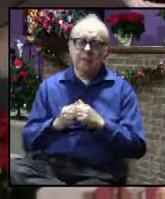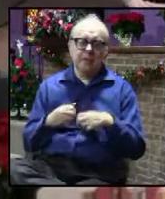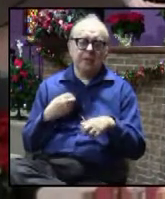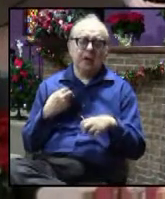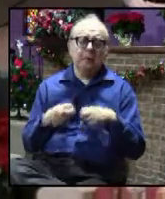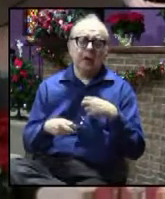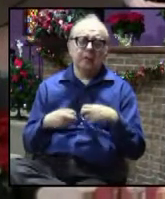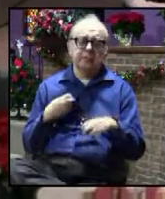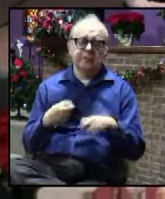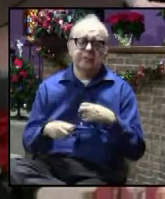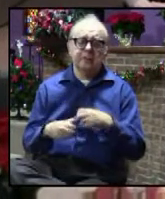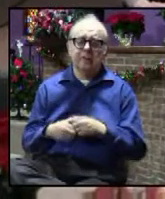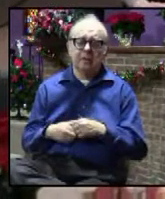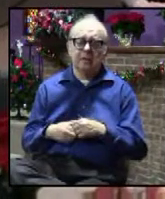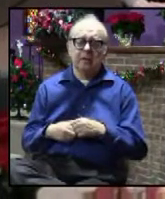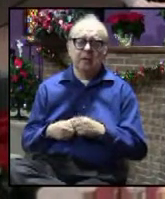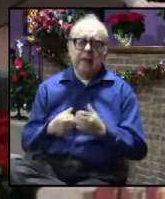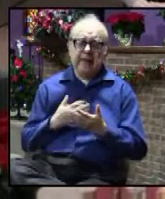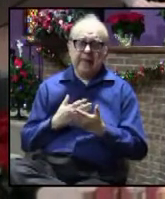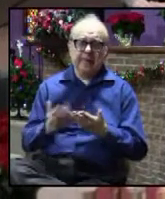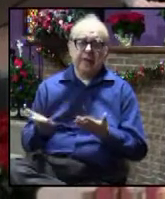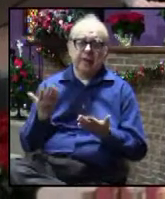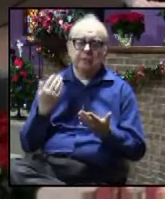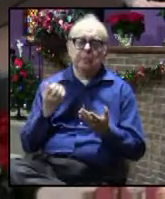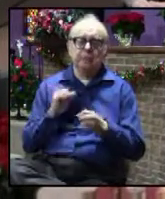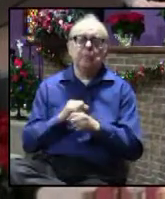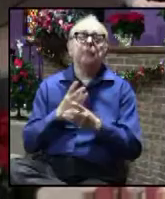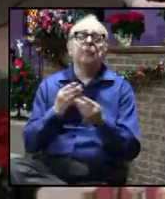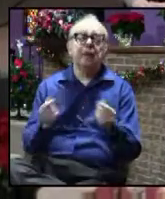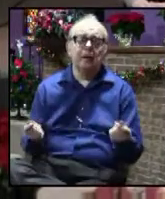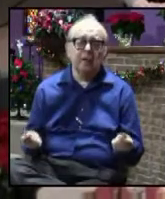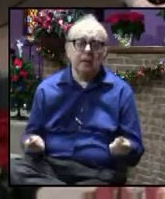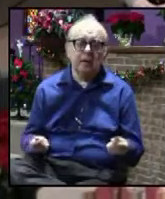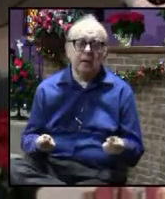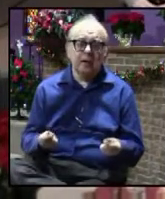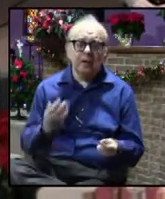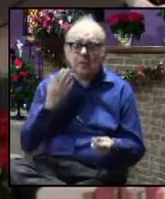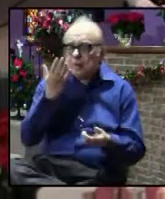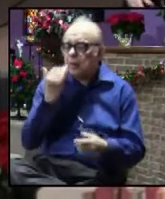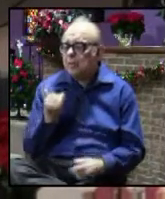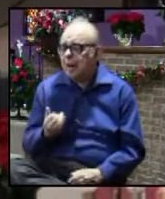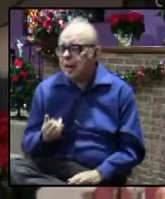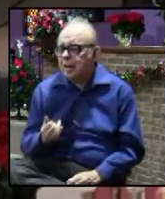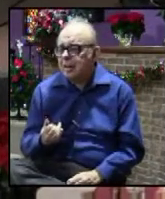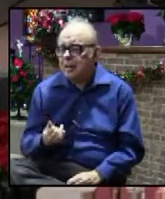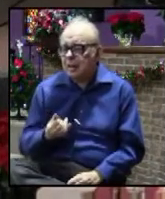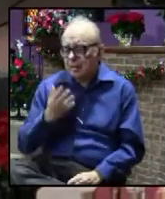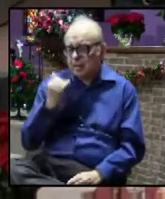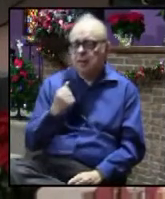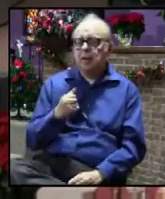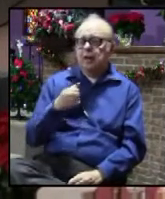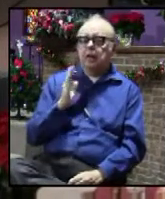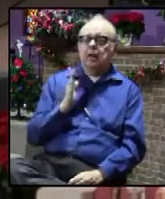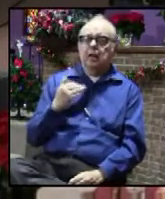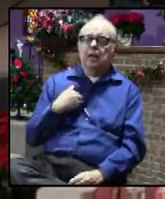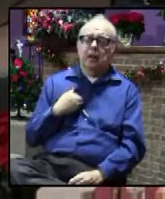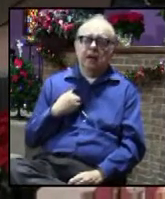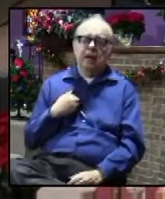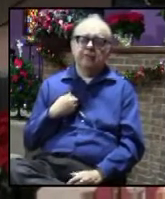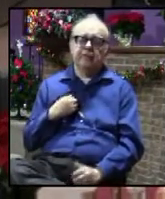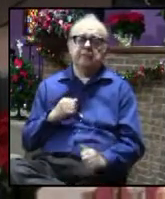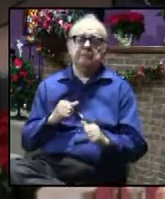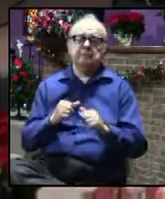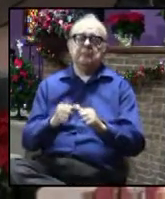glitches, things are okay. When you want to know why? Because God always has a steady